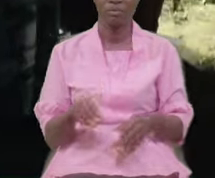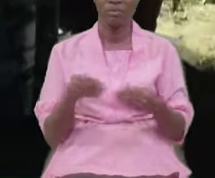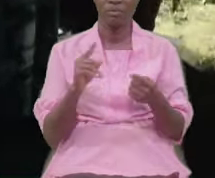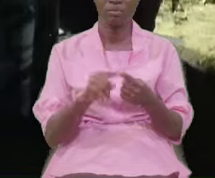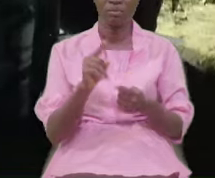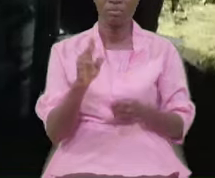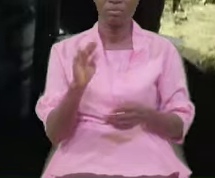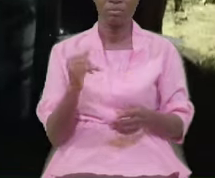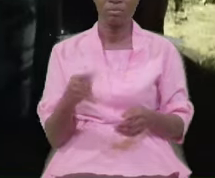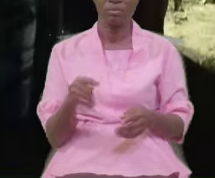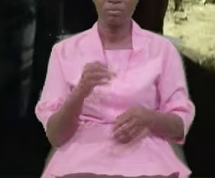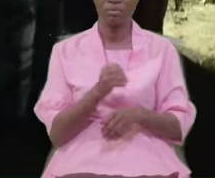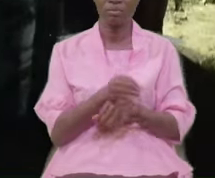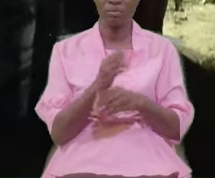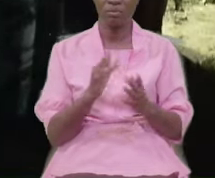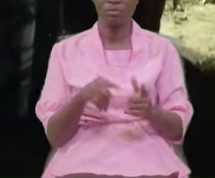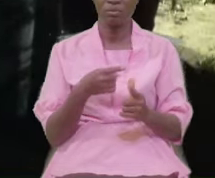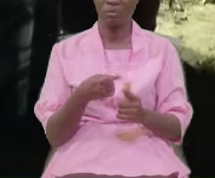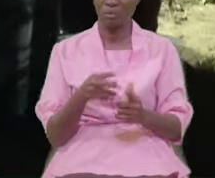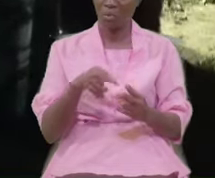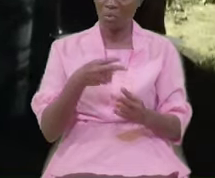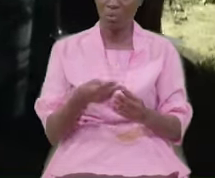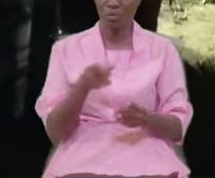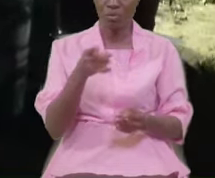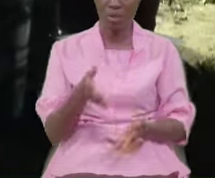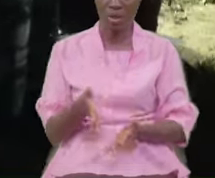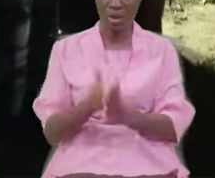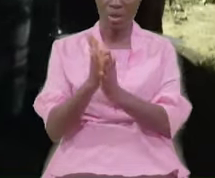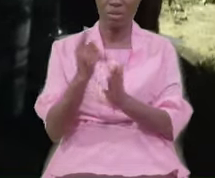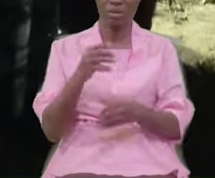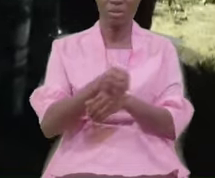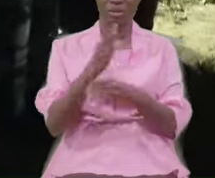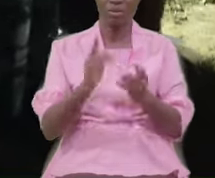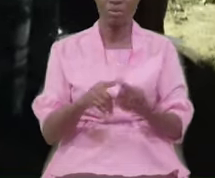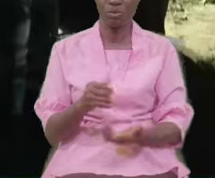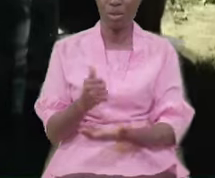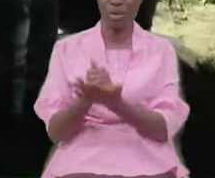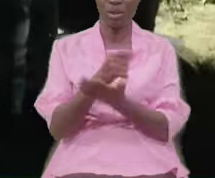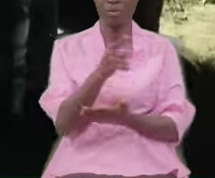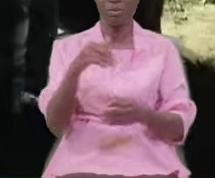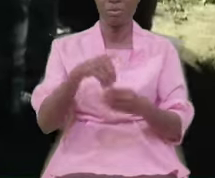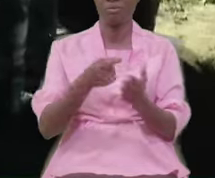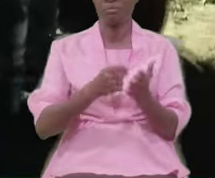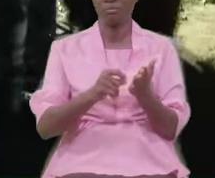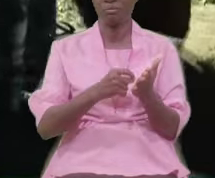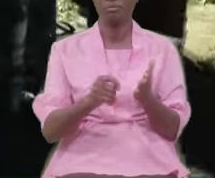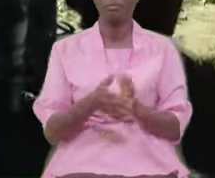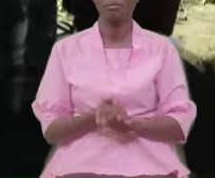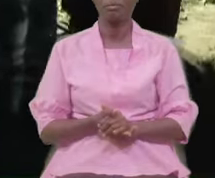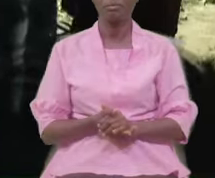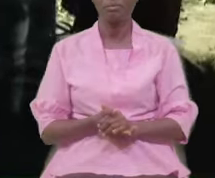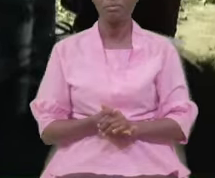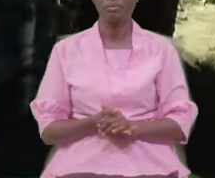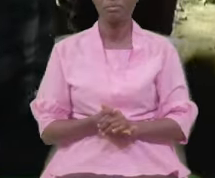councelor to help you in filling the form and Hand the form back to the councelor